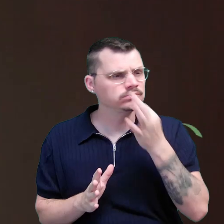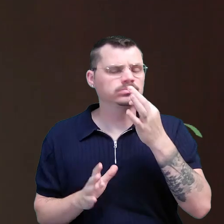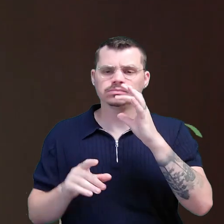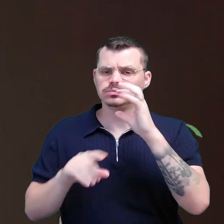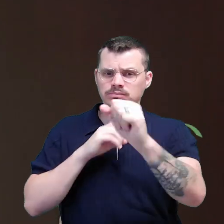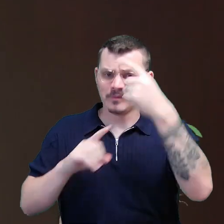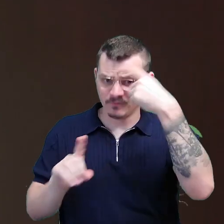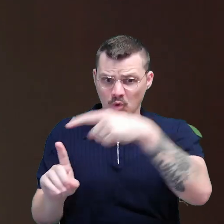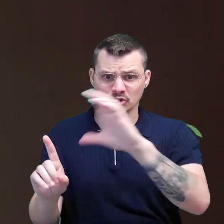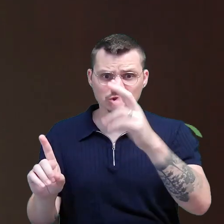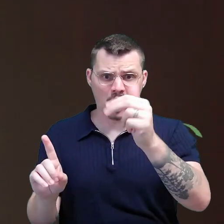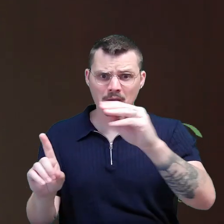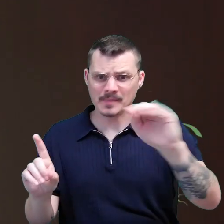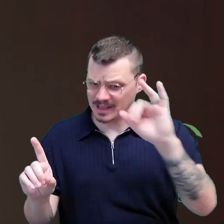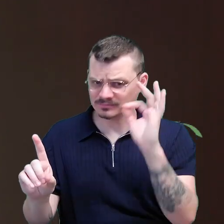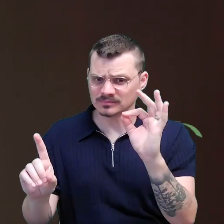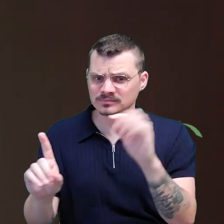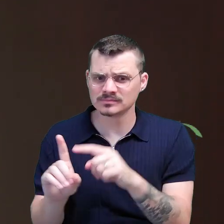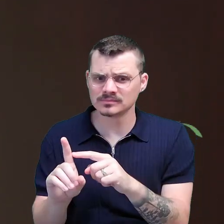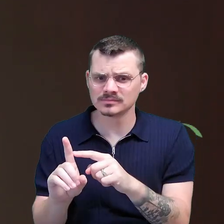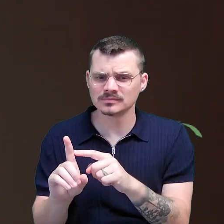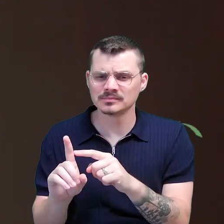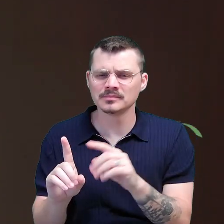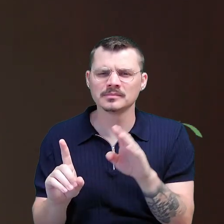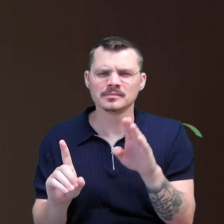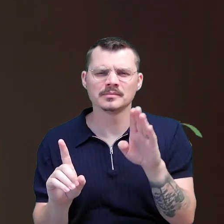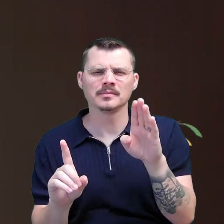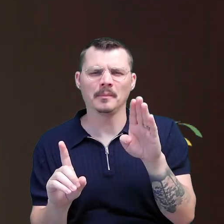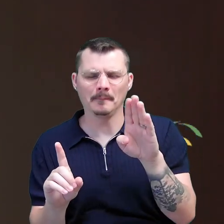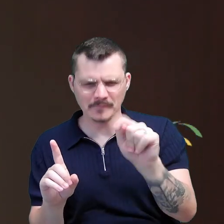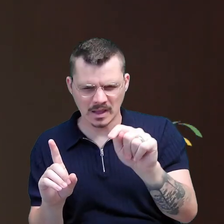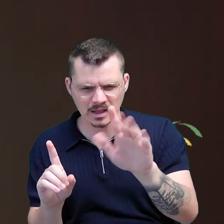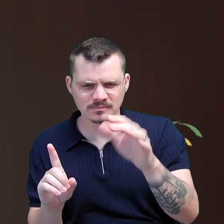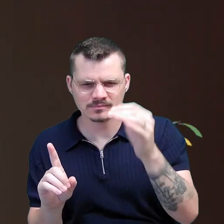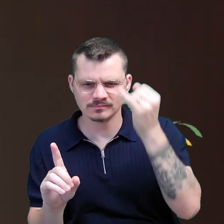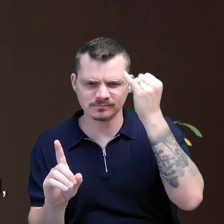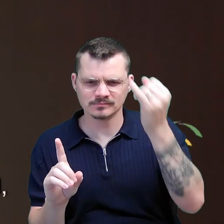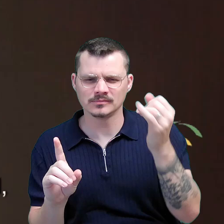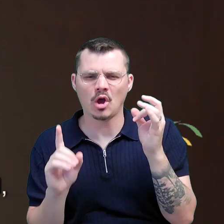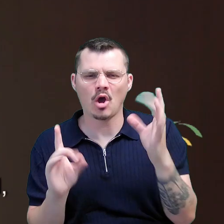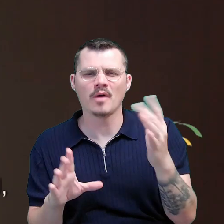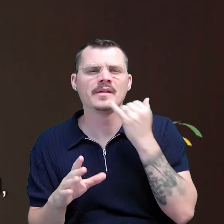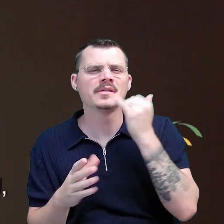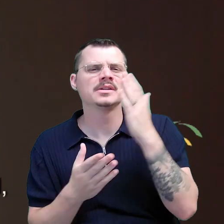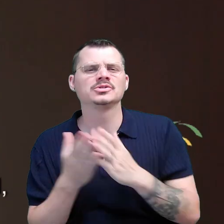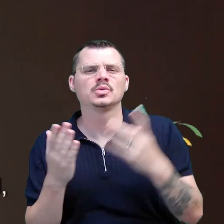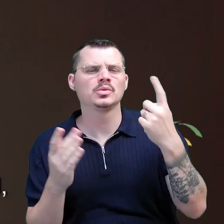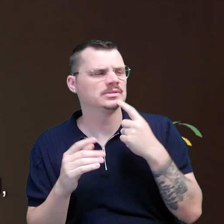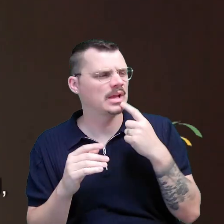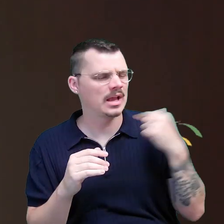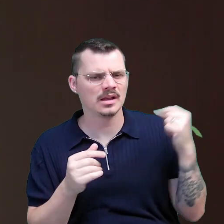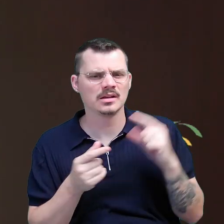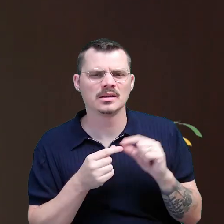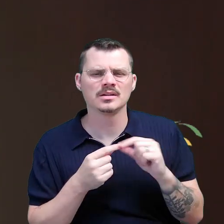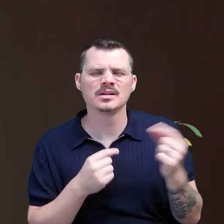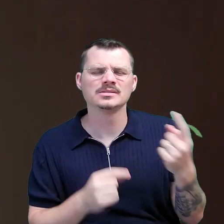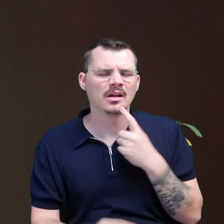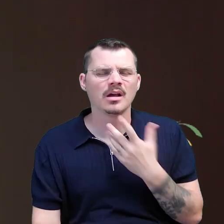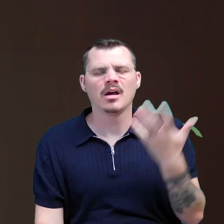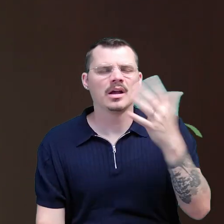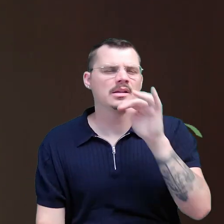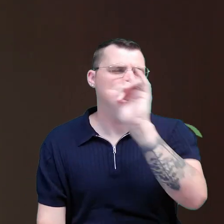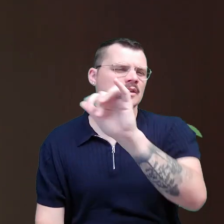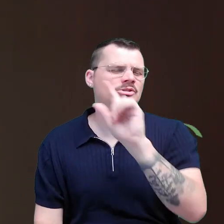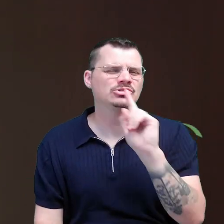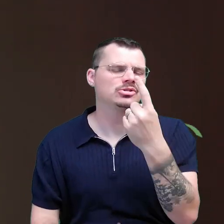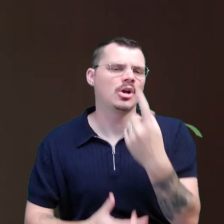for Shami, but wouldn't it be awful if somebody was over here saying, well, that's just an autism